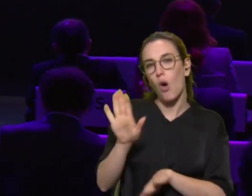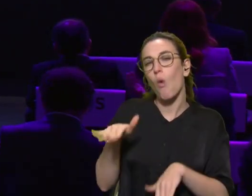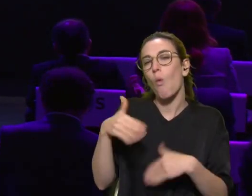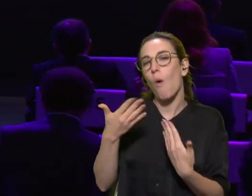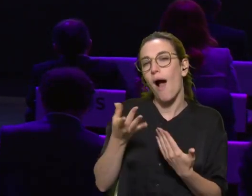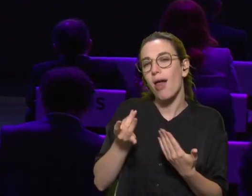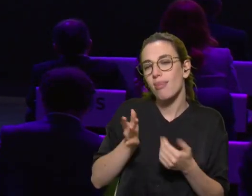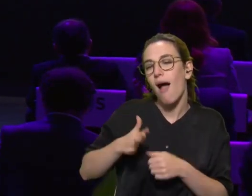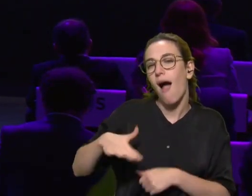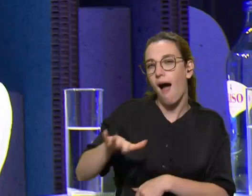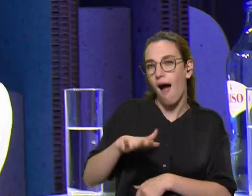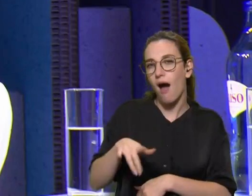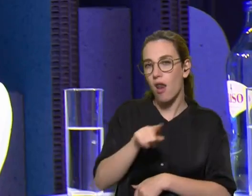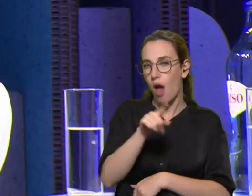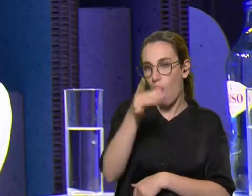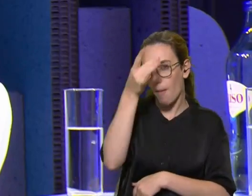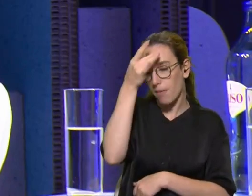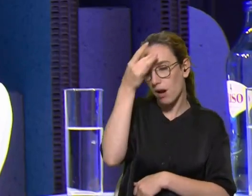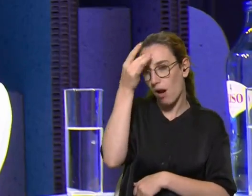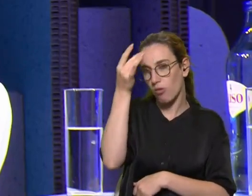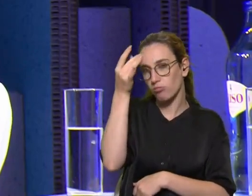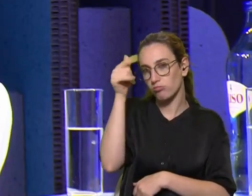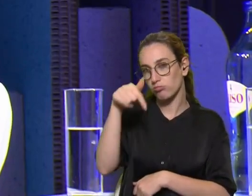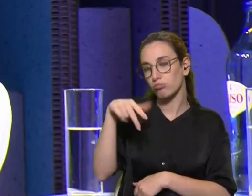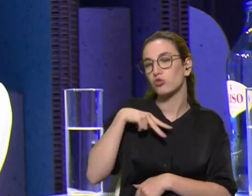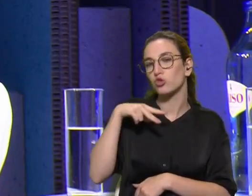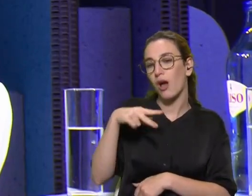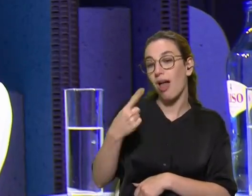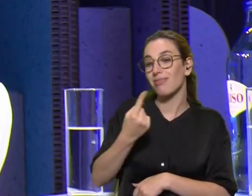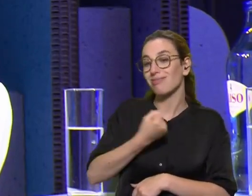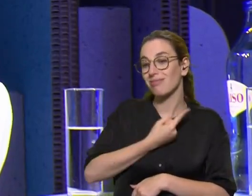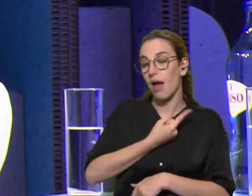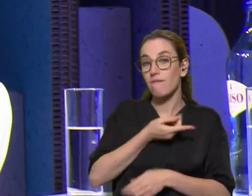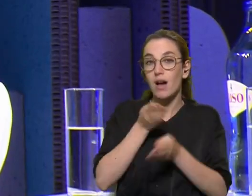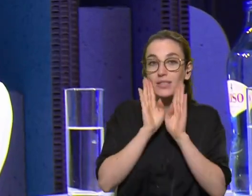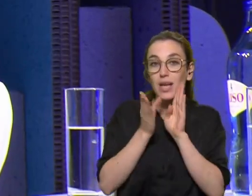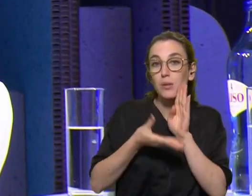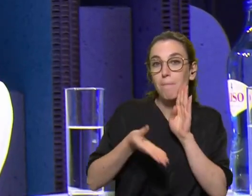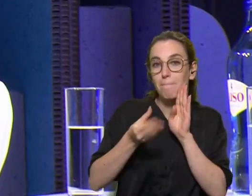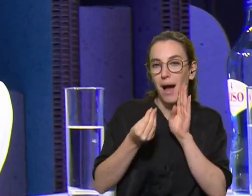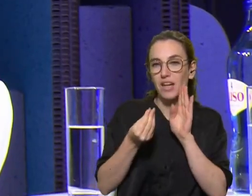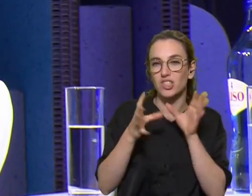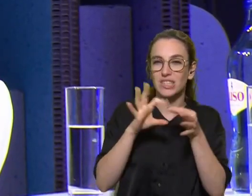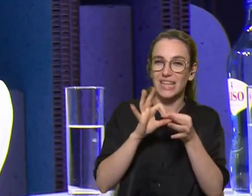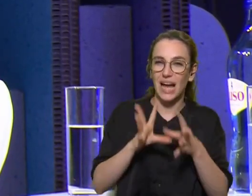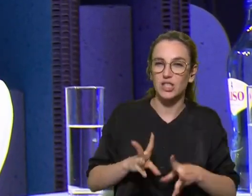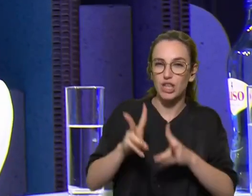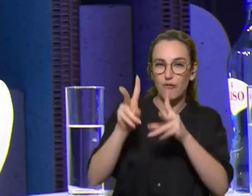are the areas that, in your opinion, Portugal should be more